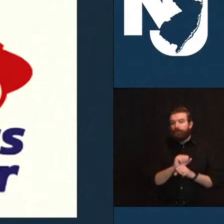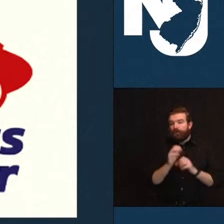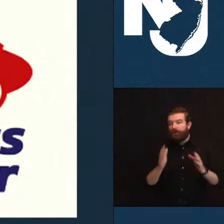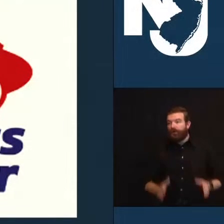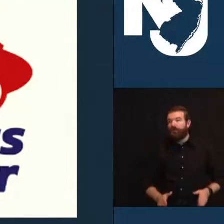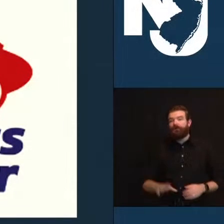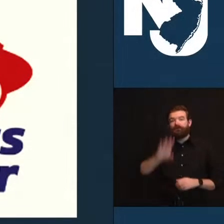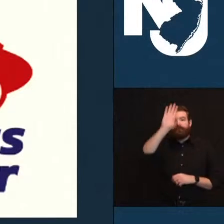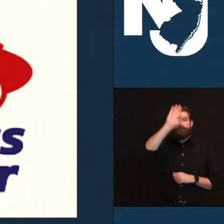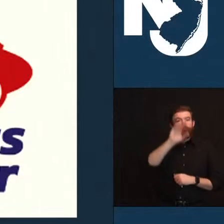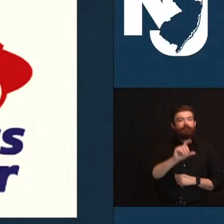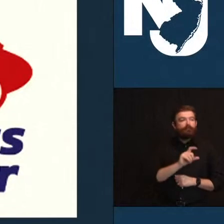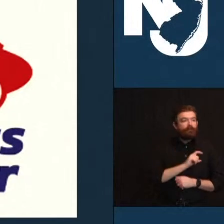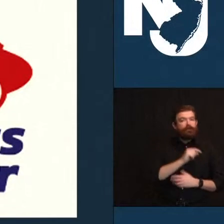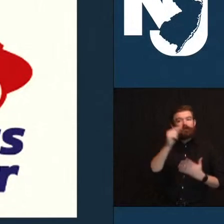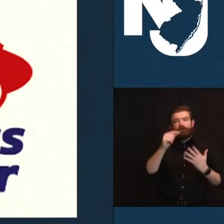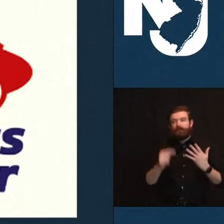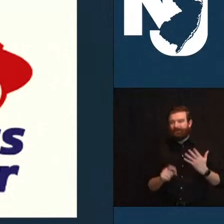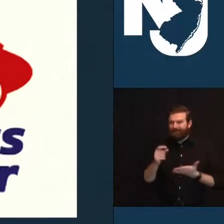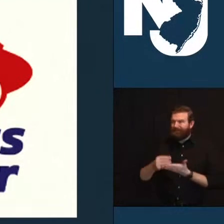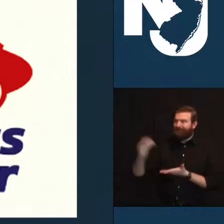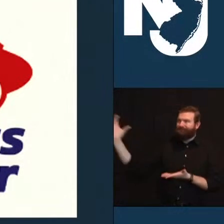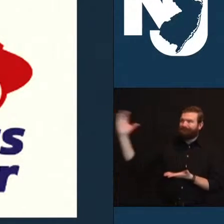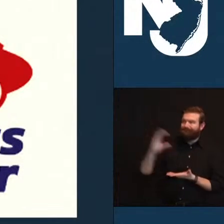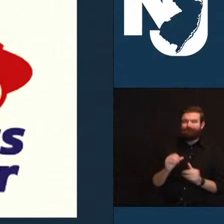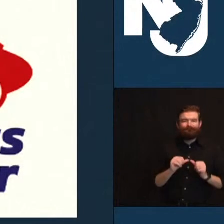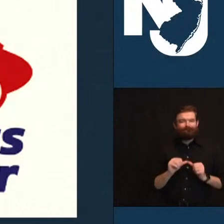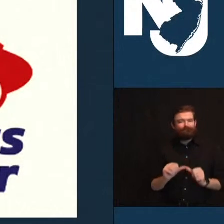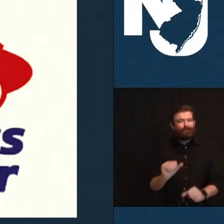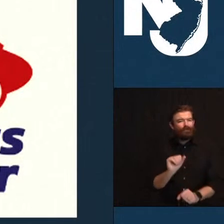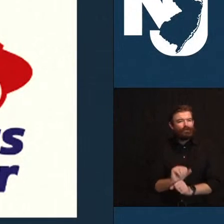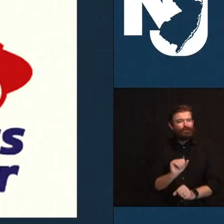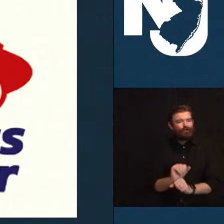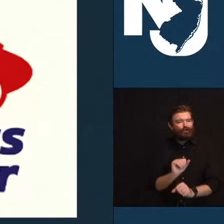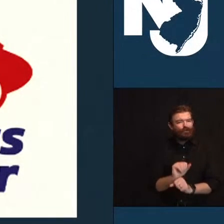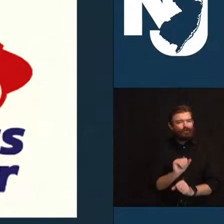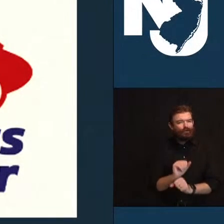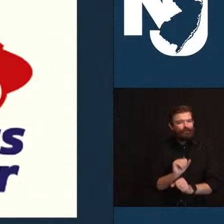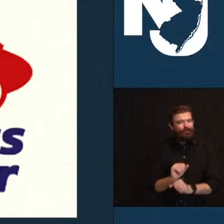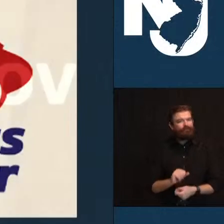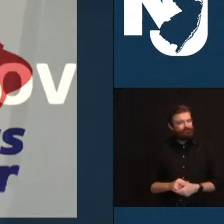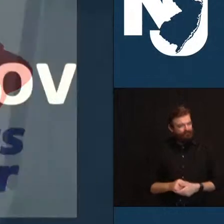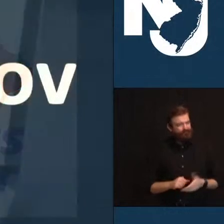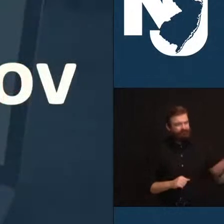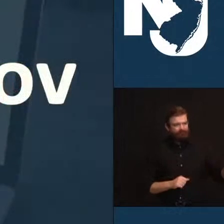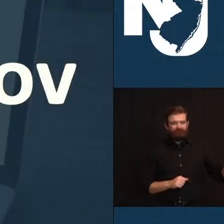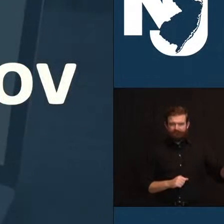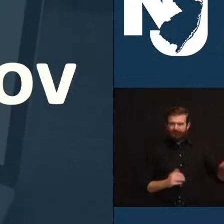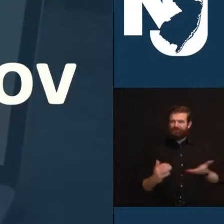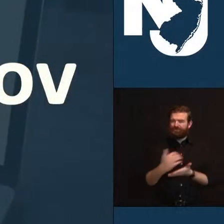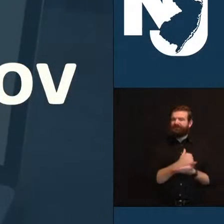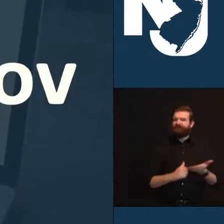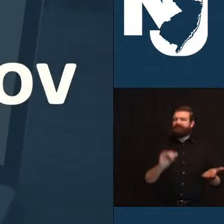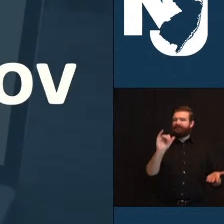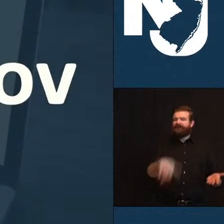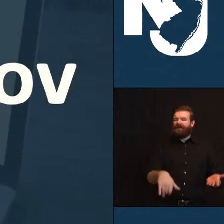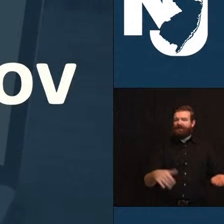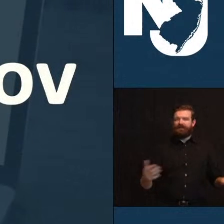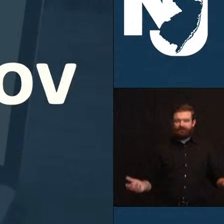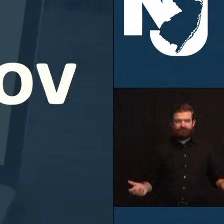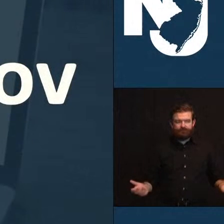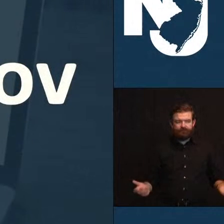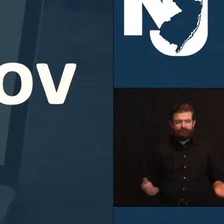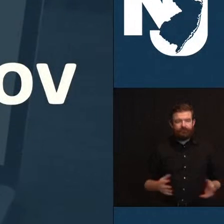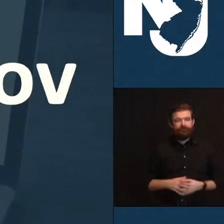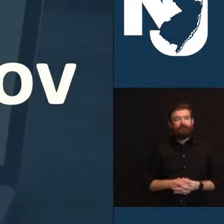Heja deserves to be high on that list in KS Fitness Center. That's where I'm going to wrap it up for this week. With that, it is